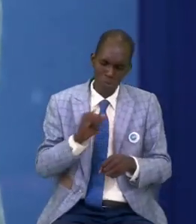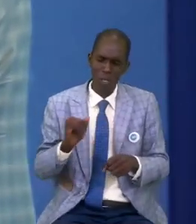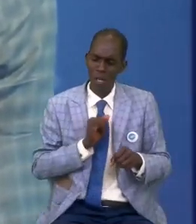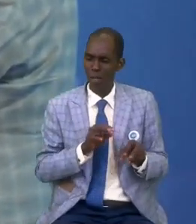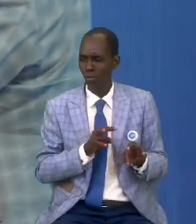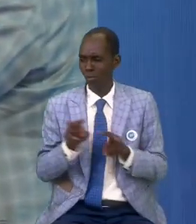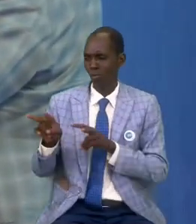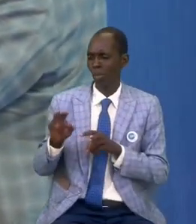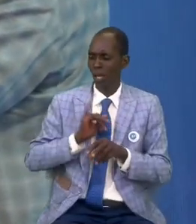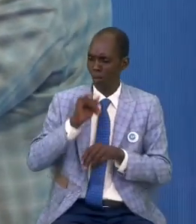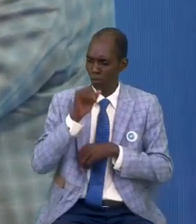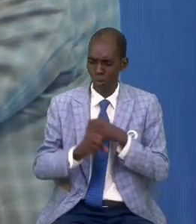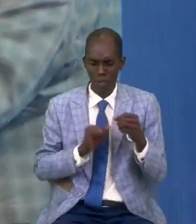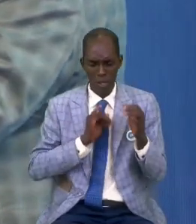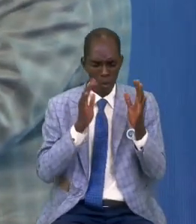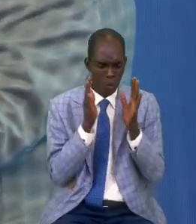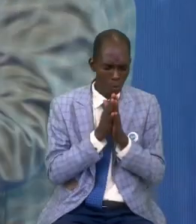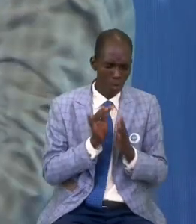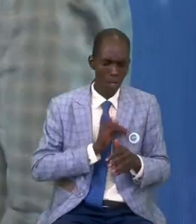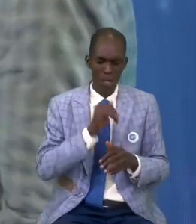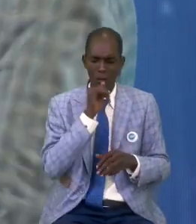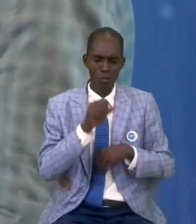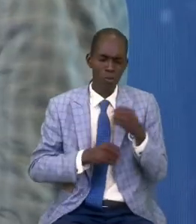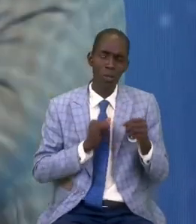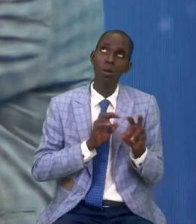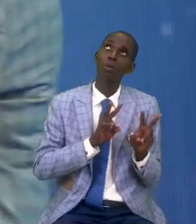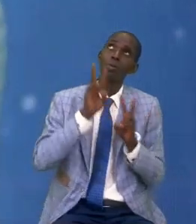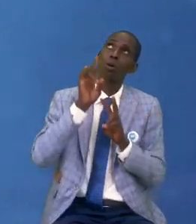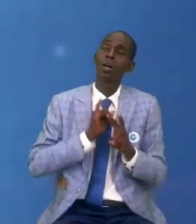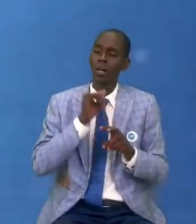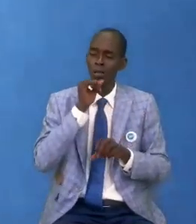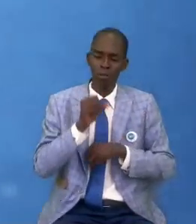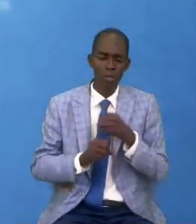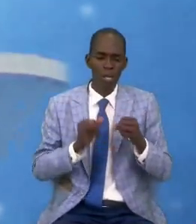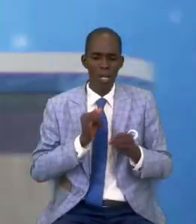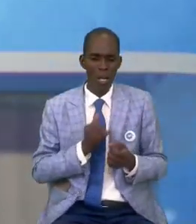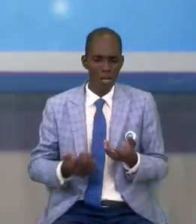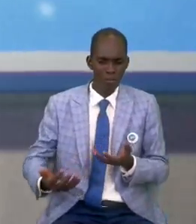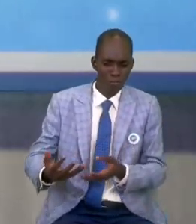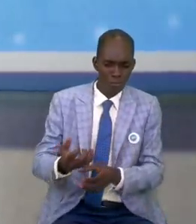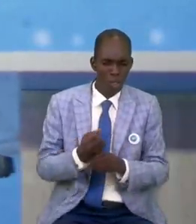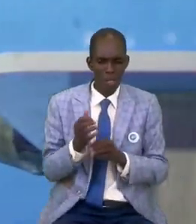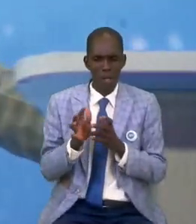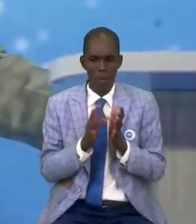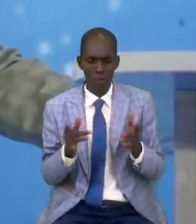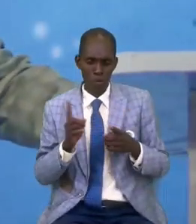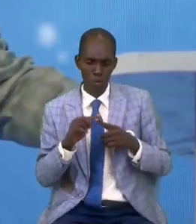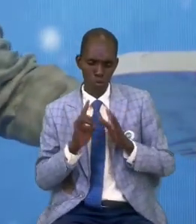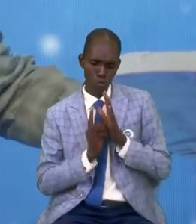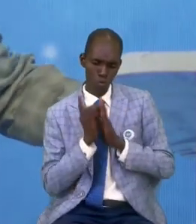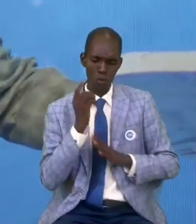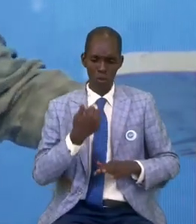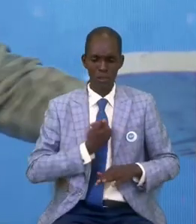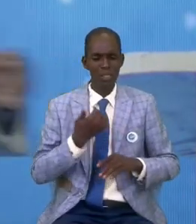quote the Bible to kind of build up myself. I'm still suffering. Why? Why do I say? Why do